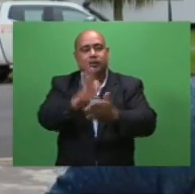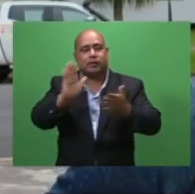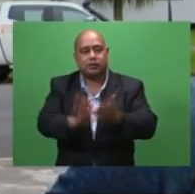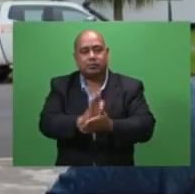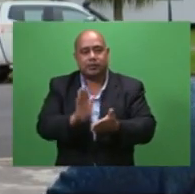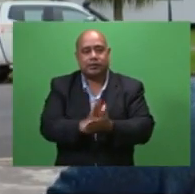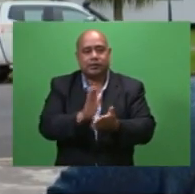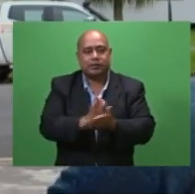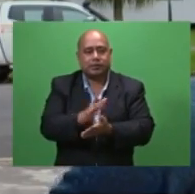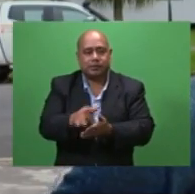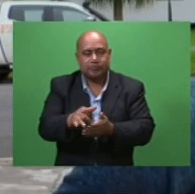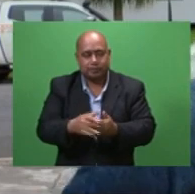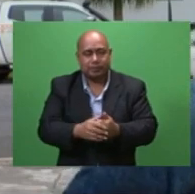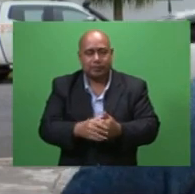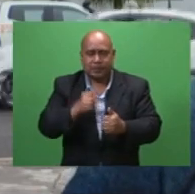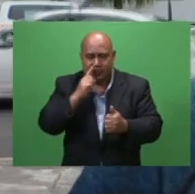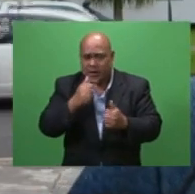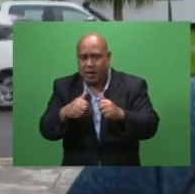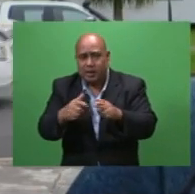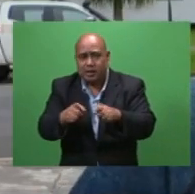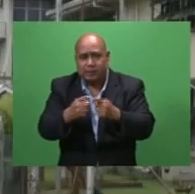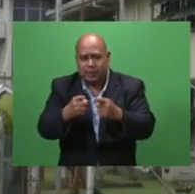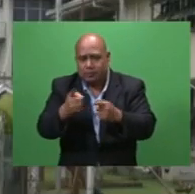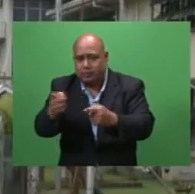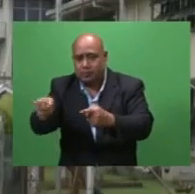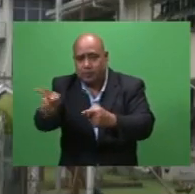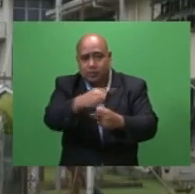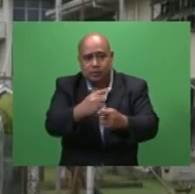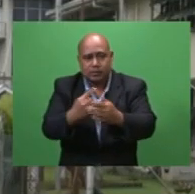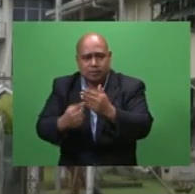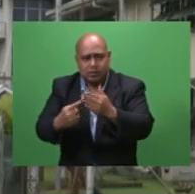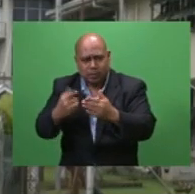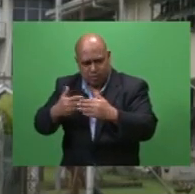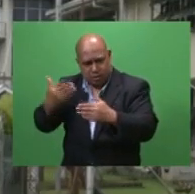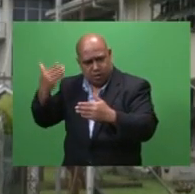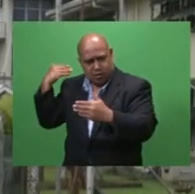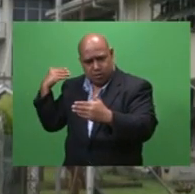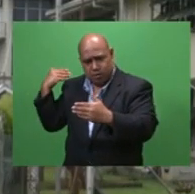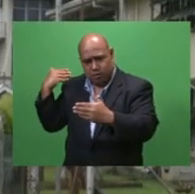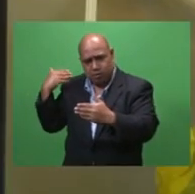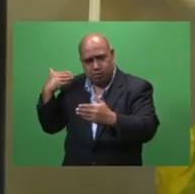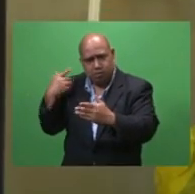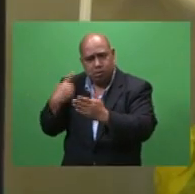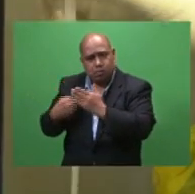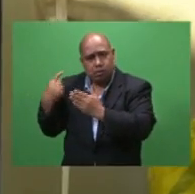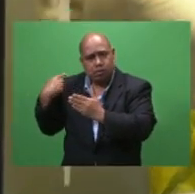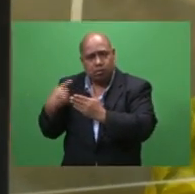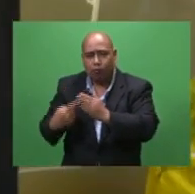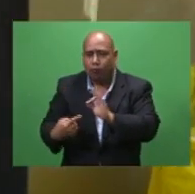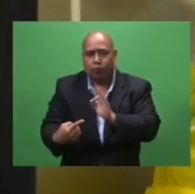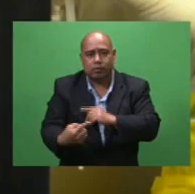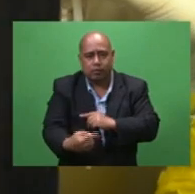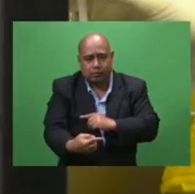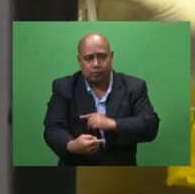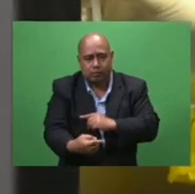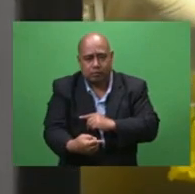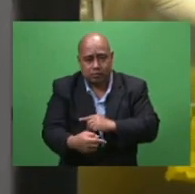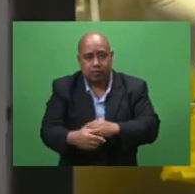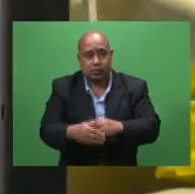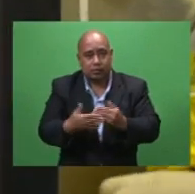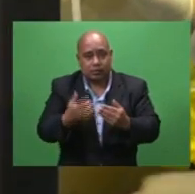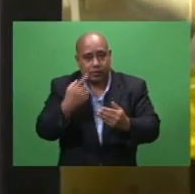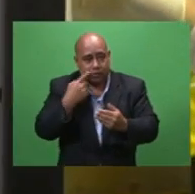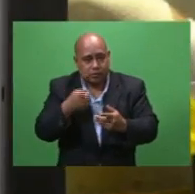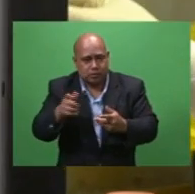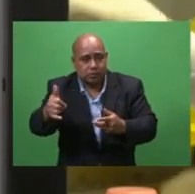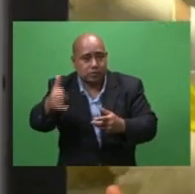cases and nothing more since then. With the whole of government approach, the Ministry of Health has taken the strategic lead. Certainly we've gone from, starting off